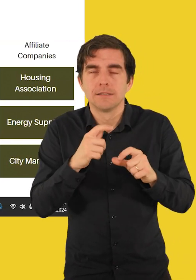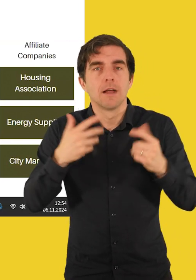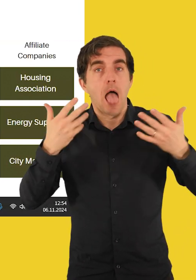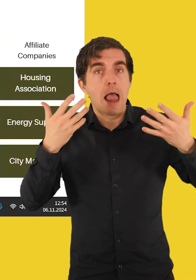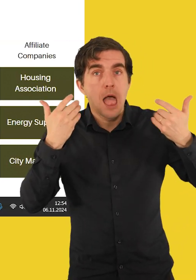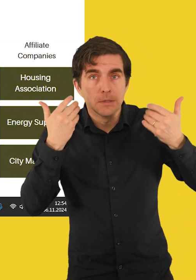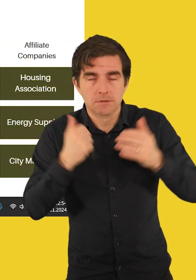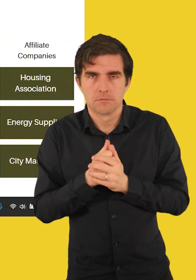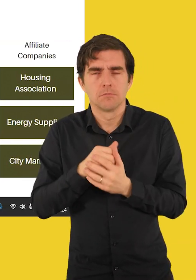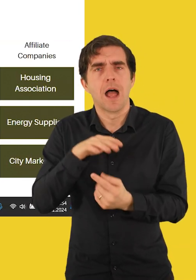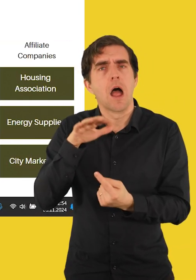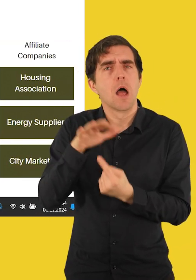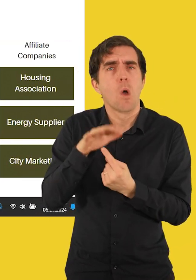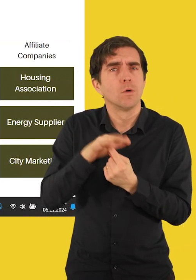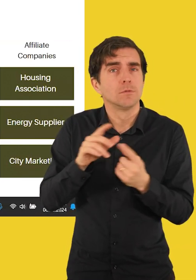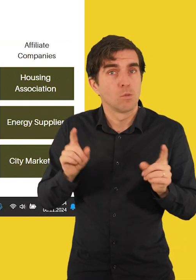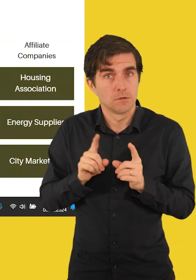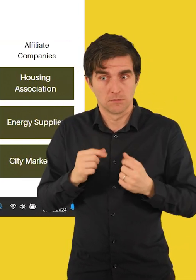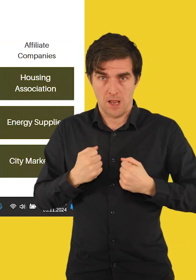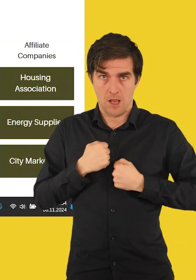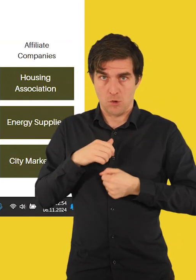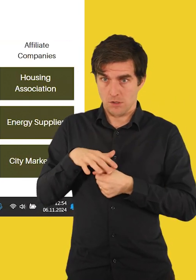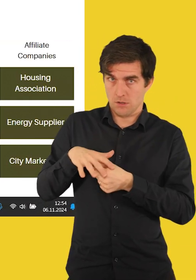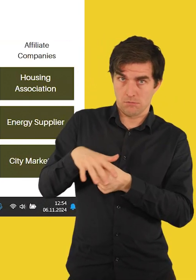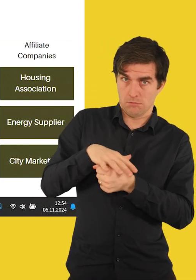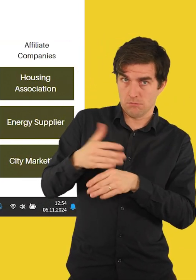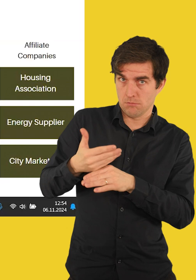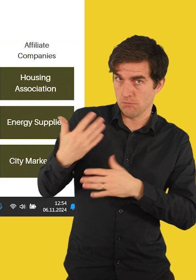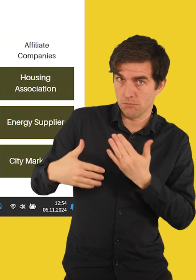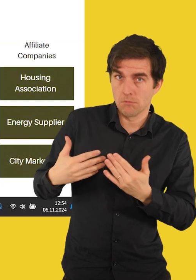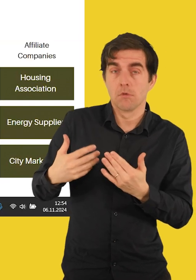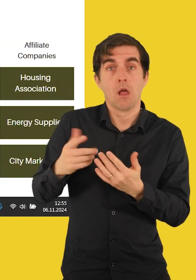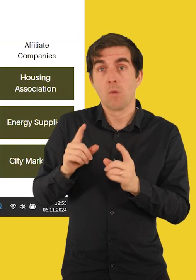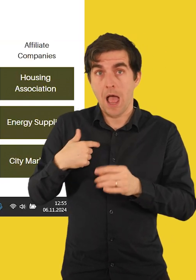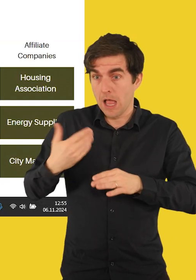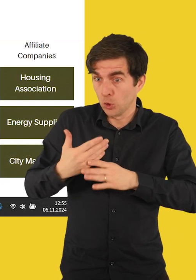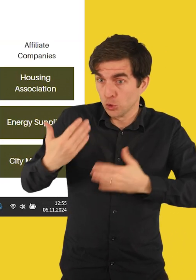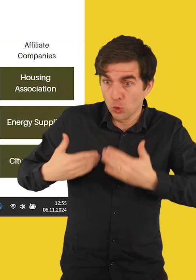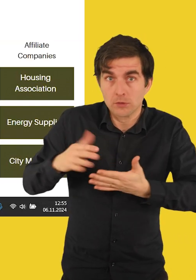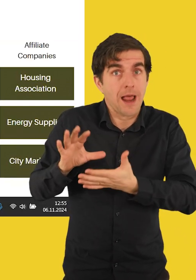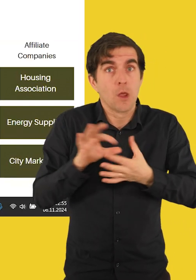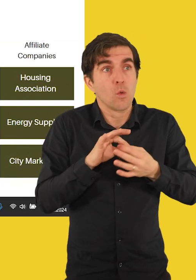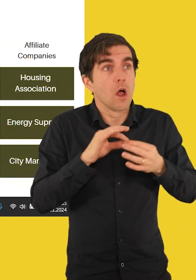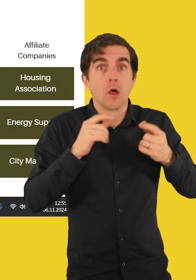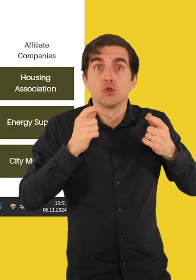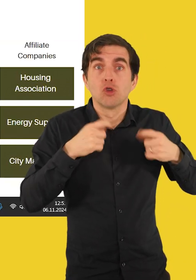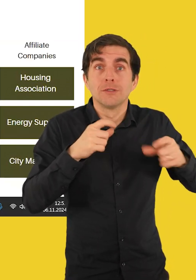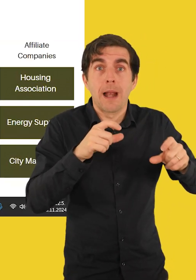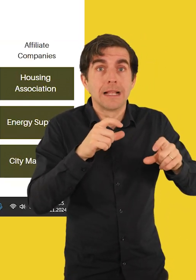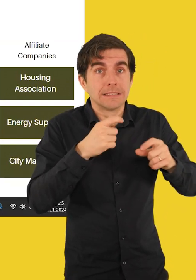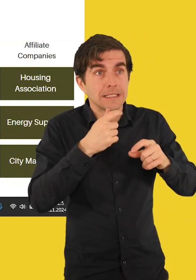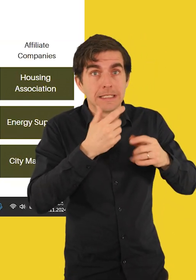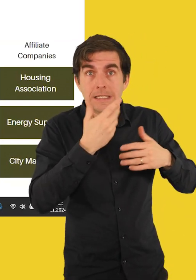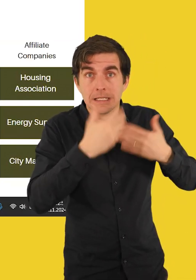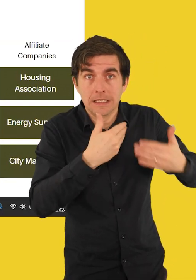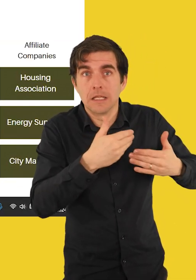and climate. But what is important in our context as well is that whatever I do in terms of sustainability doesn't